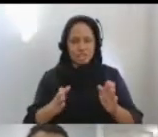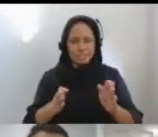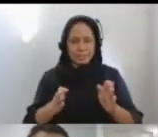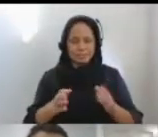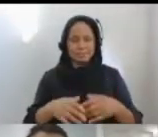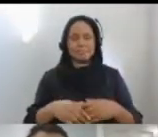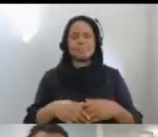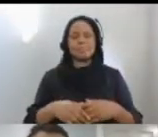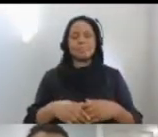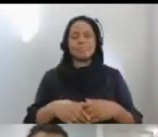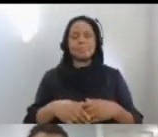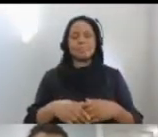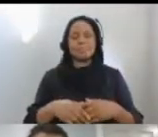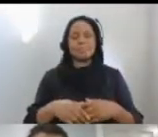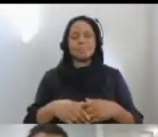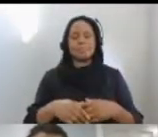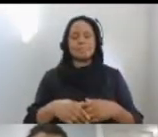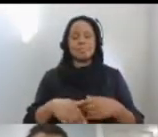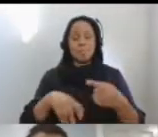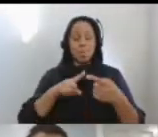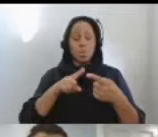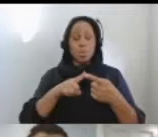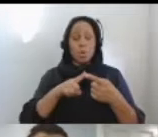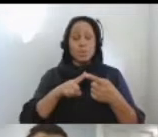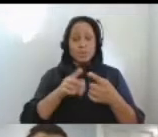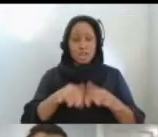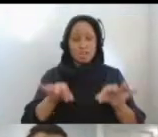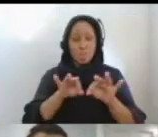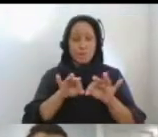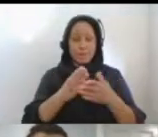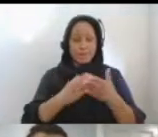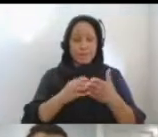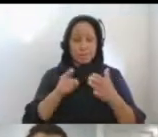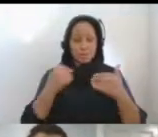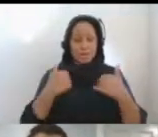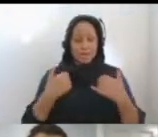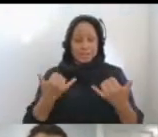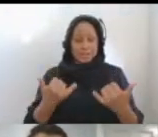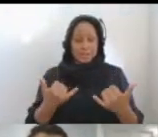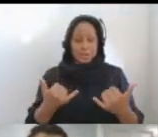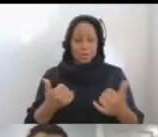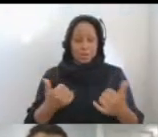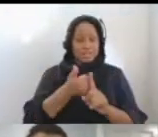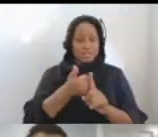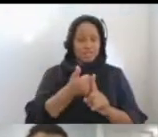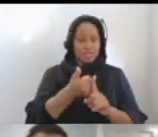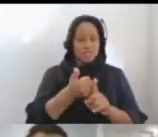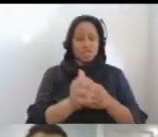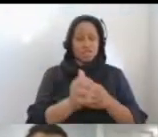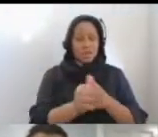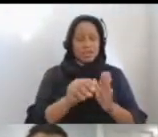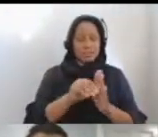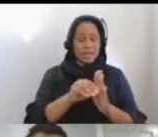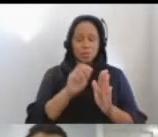of that really important pieces that you have now in a self-directed model, which is unlike the